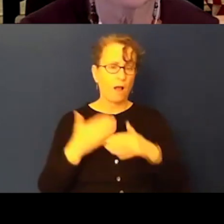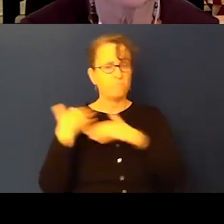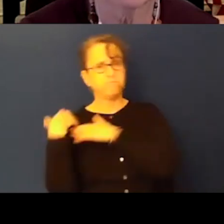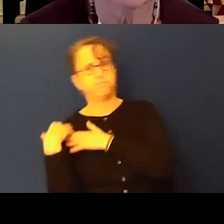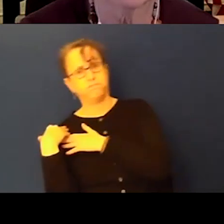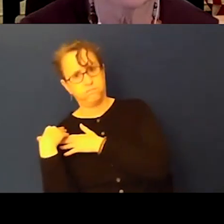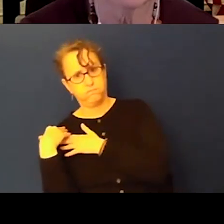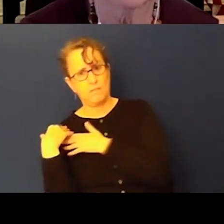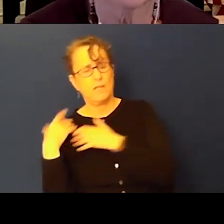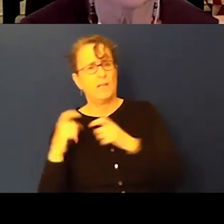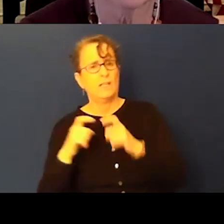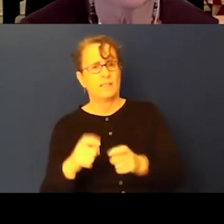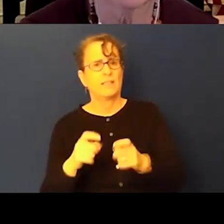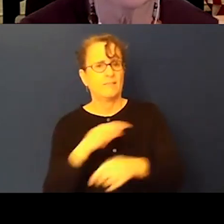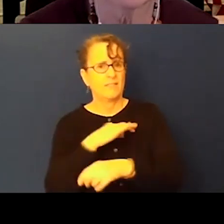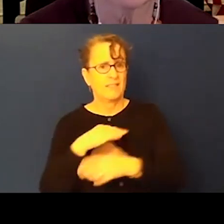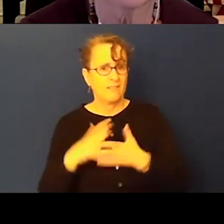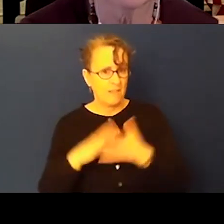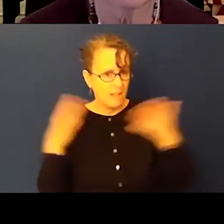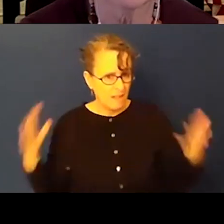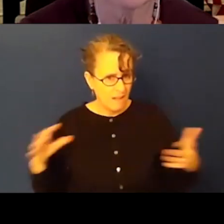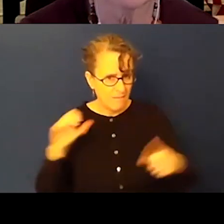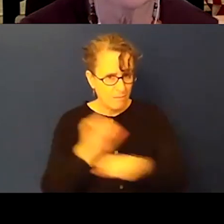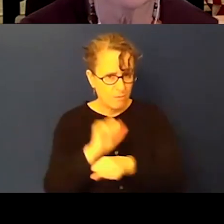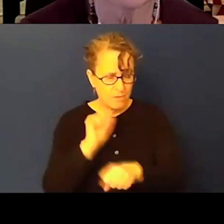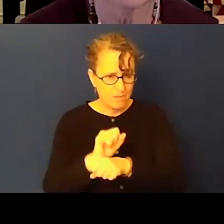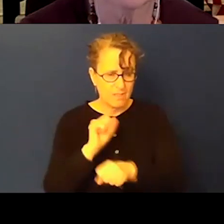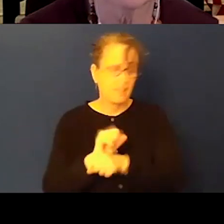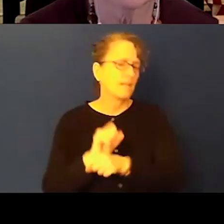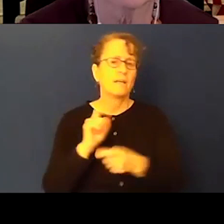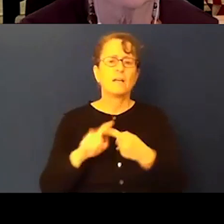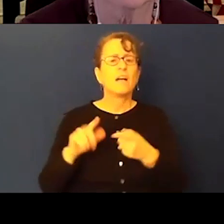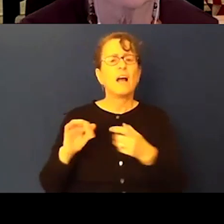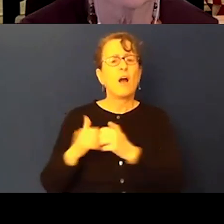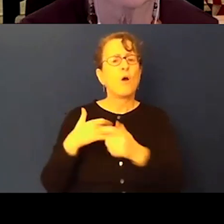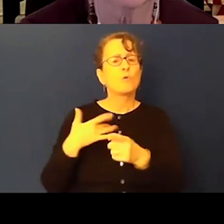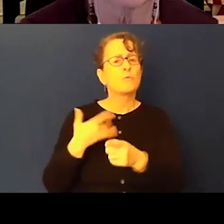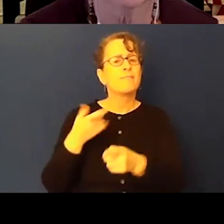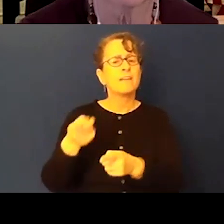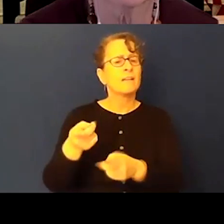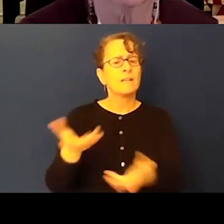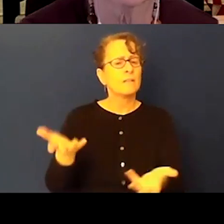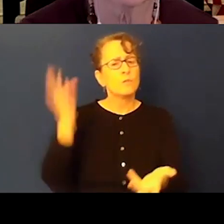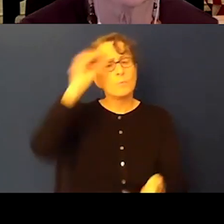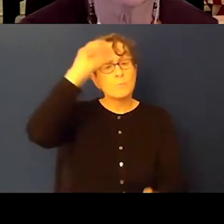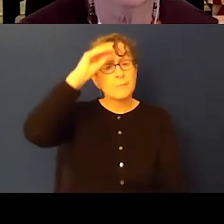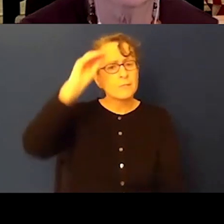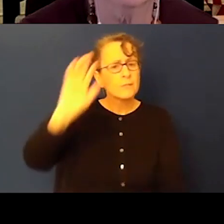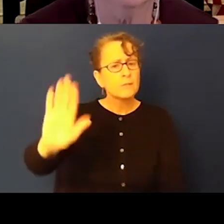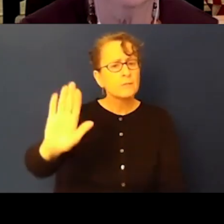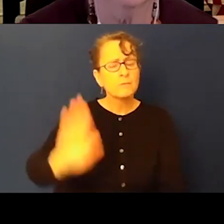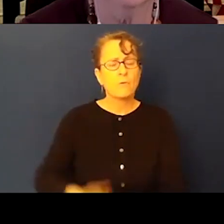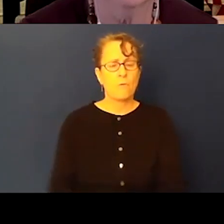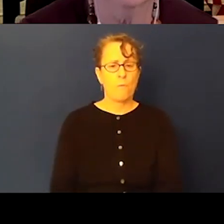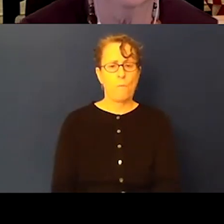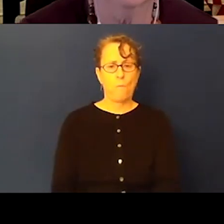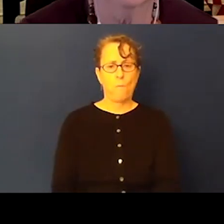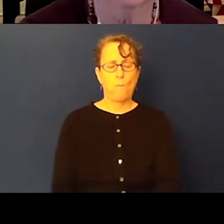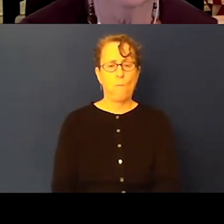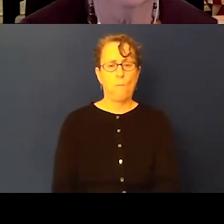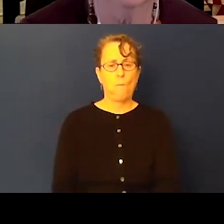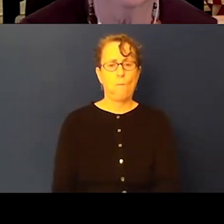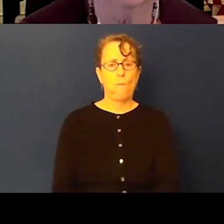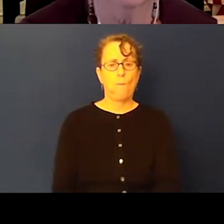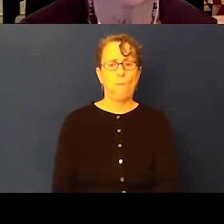And I just want to hear from Peter about how he feels about that. what Tim proposes